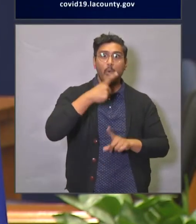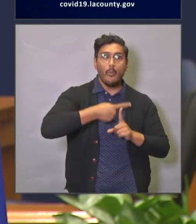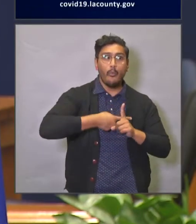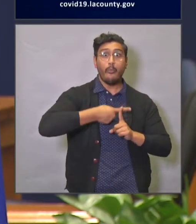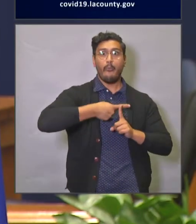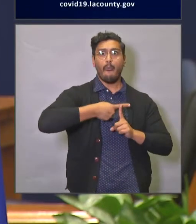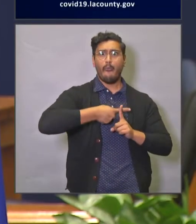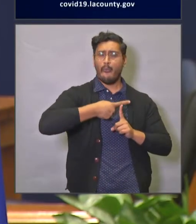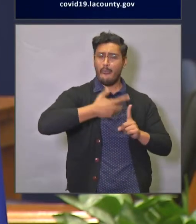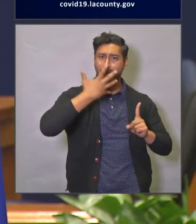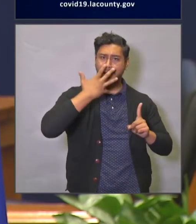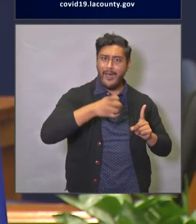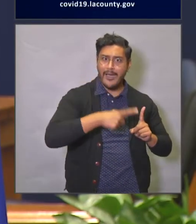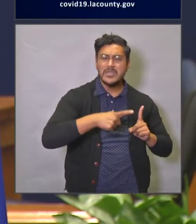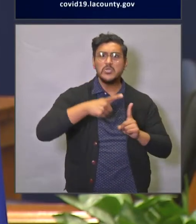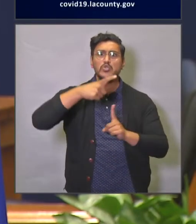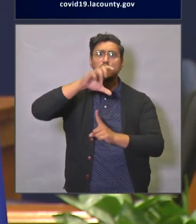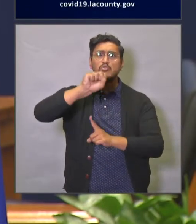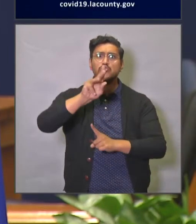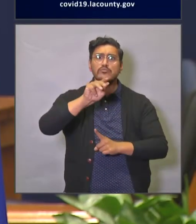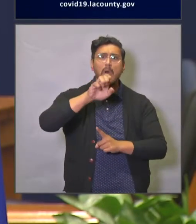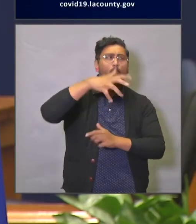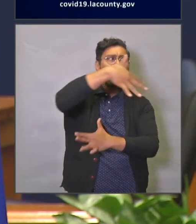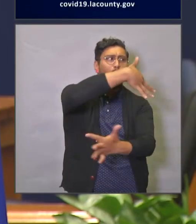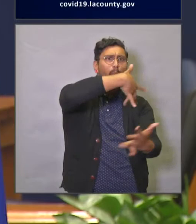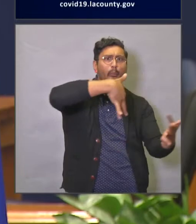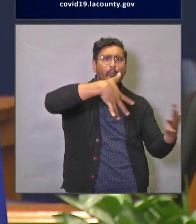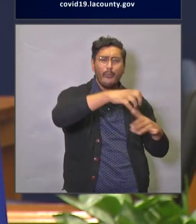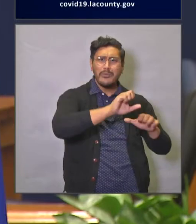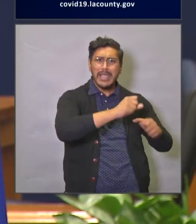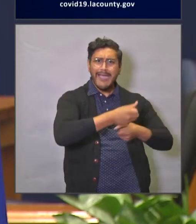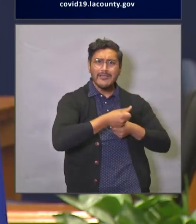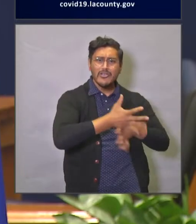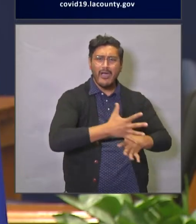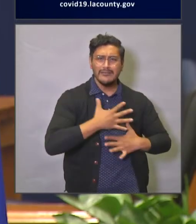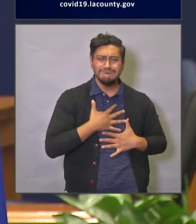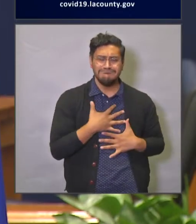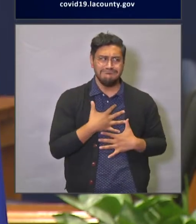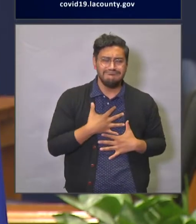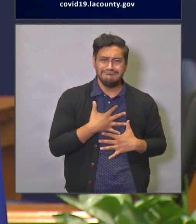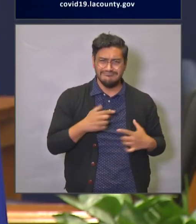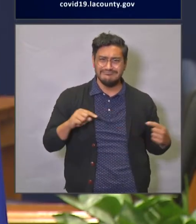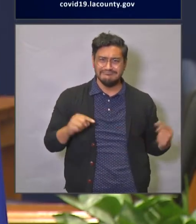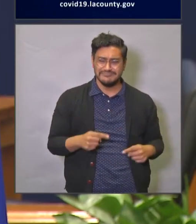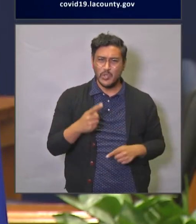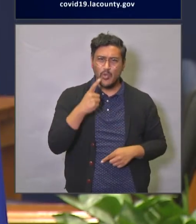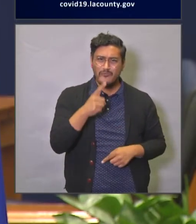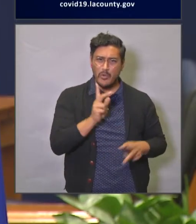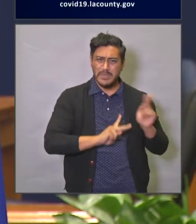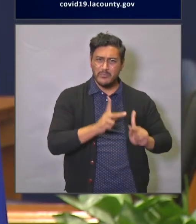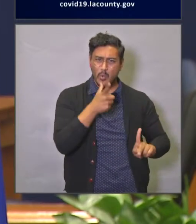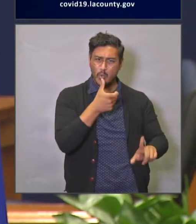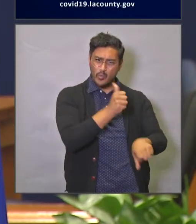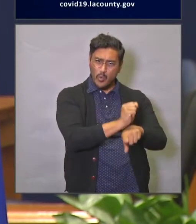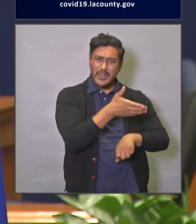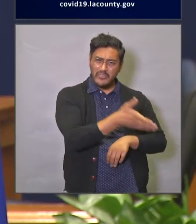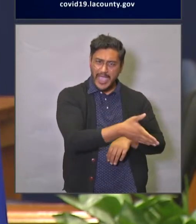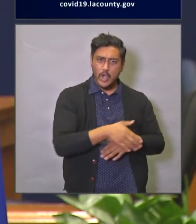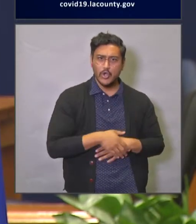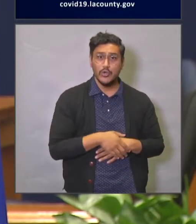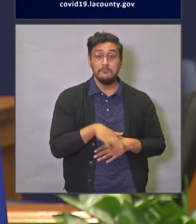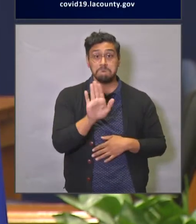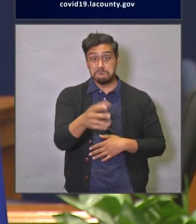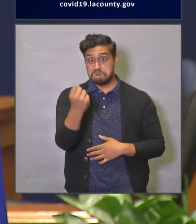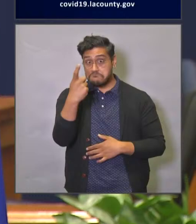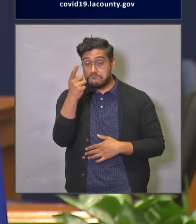smoky conditions that could have serious health impacts for the people working at the sites. We continue to monitor on a daily